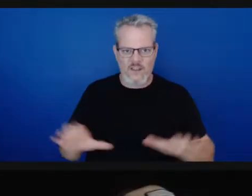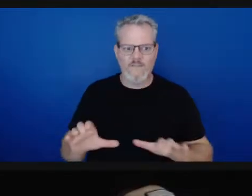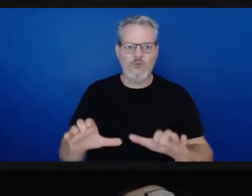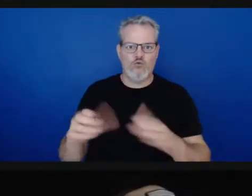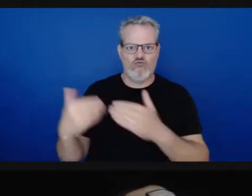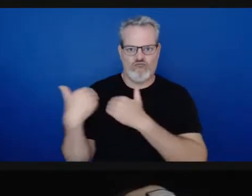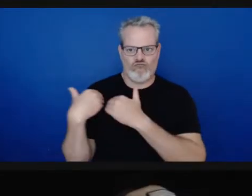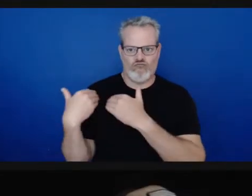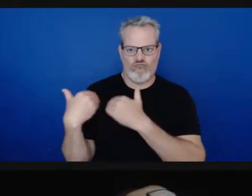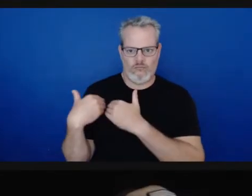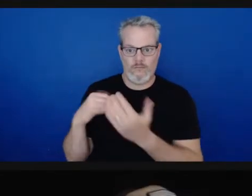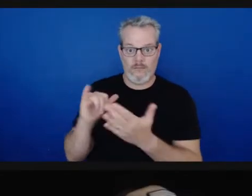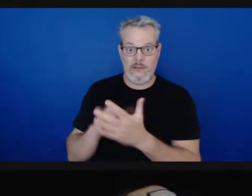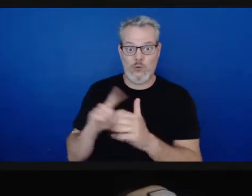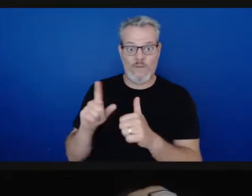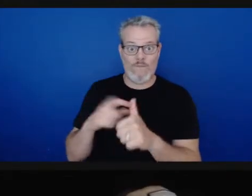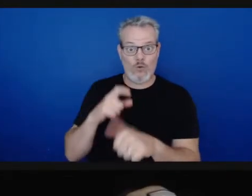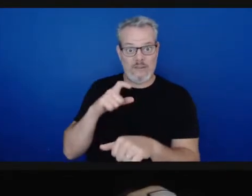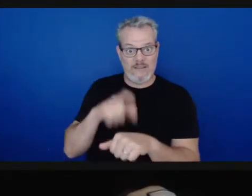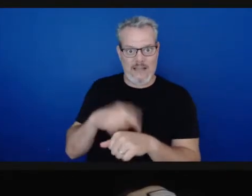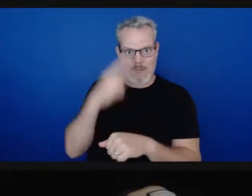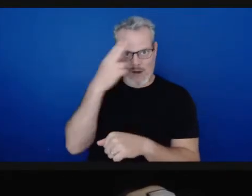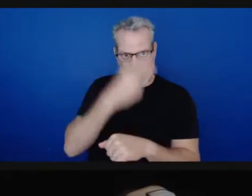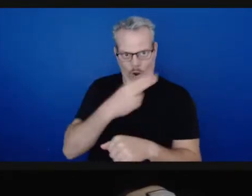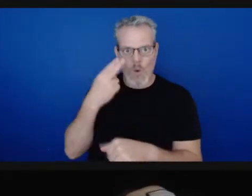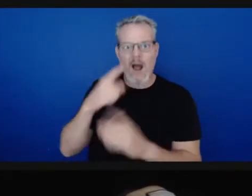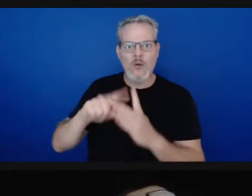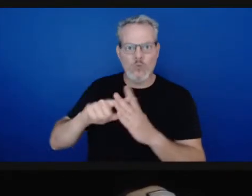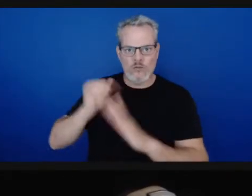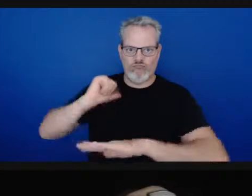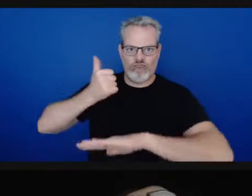first time in Hawaii that this had been deployed.